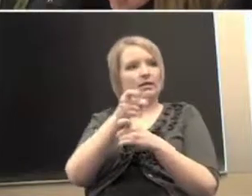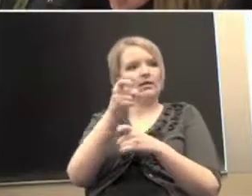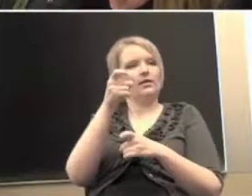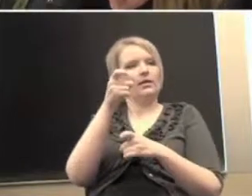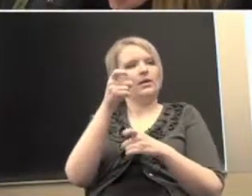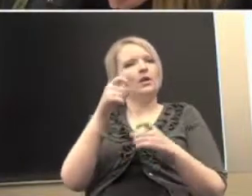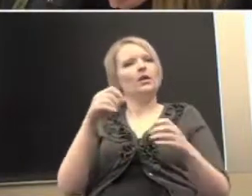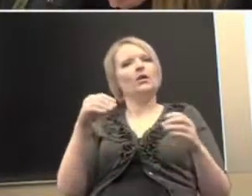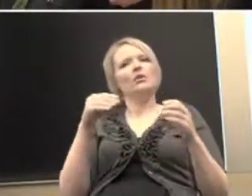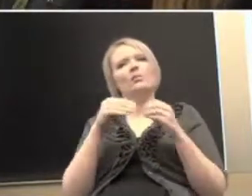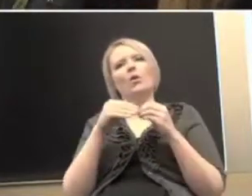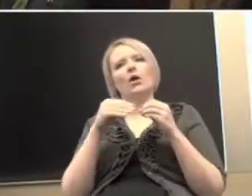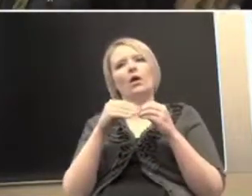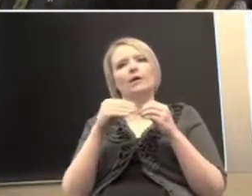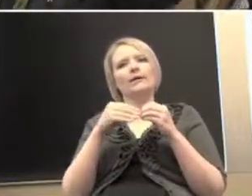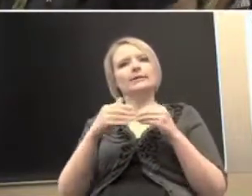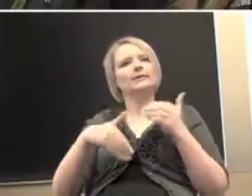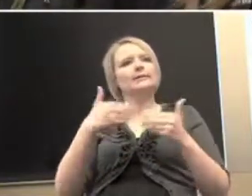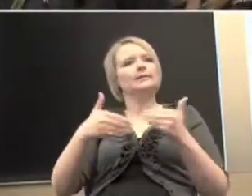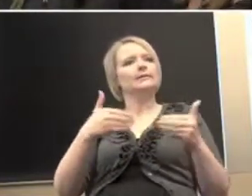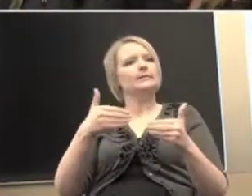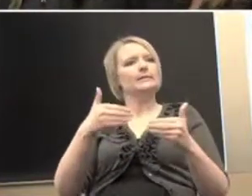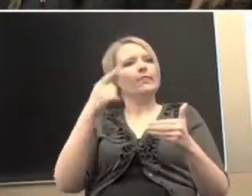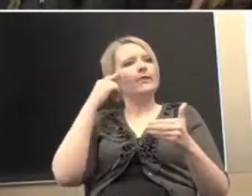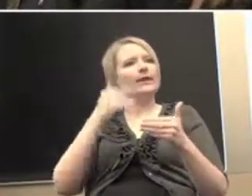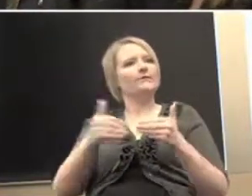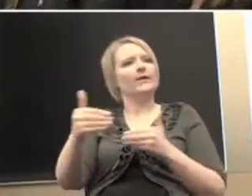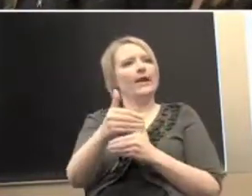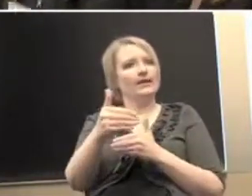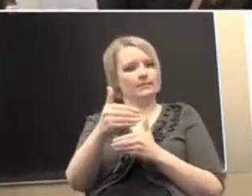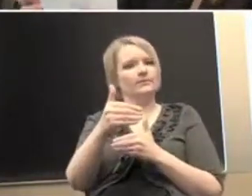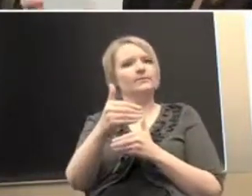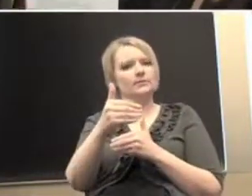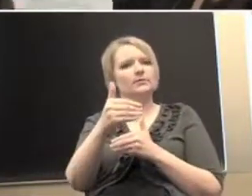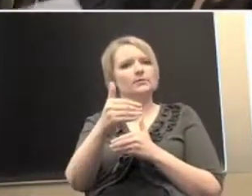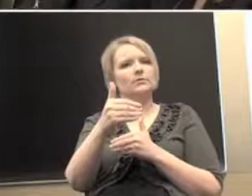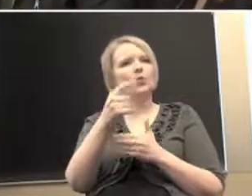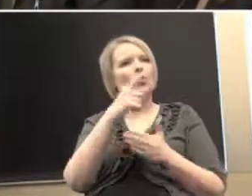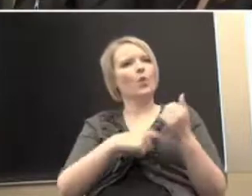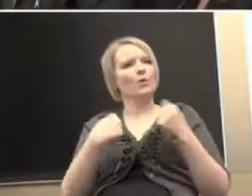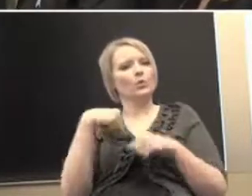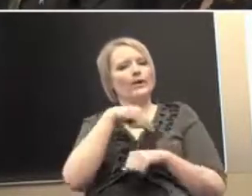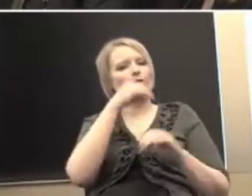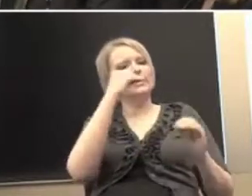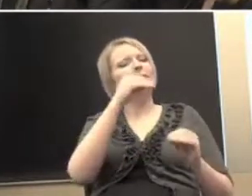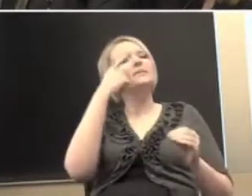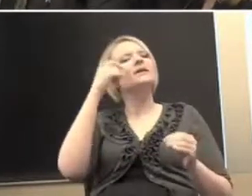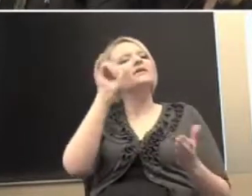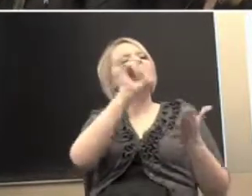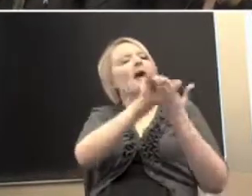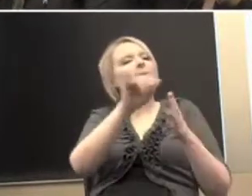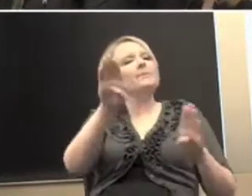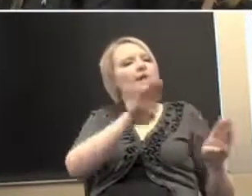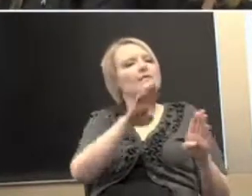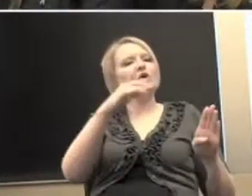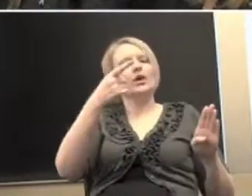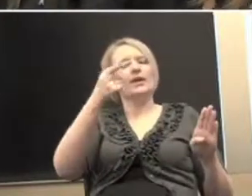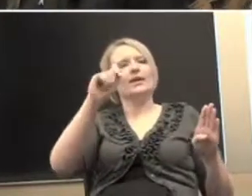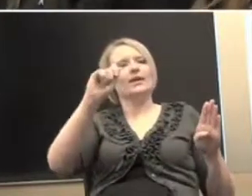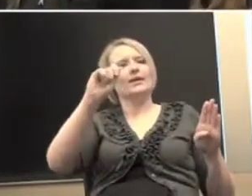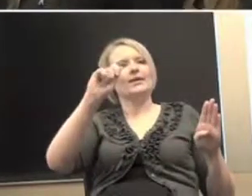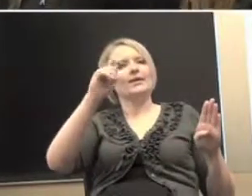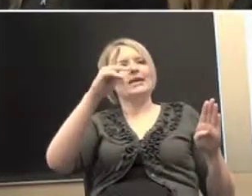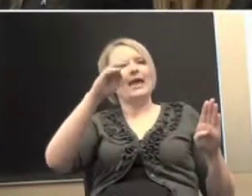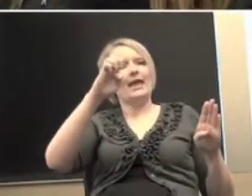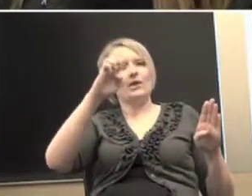more proactive in what we're teaching them. So it's a gateway behavior. That was what our assumption